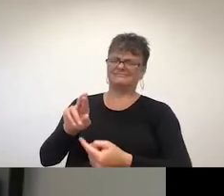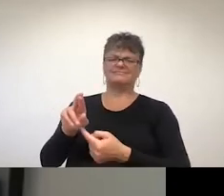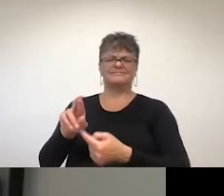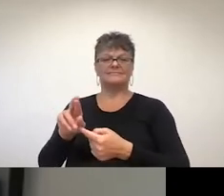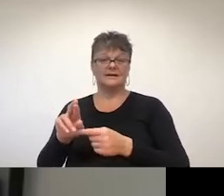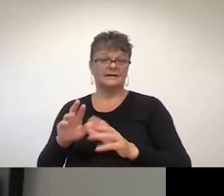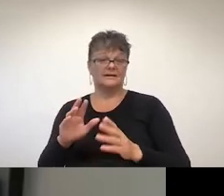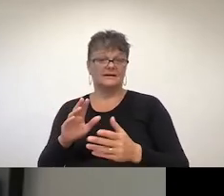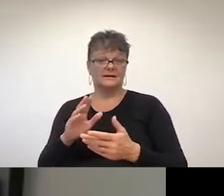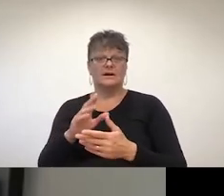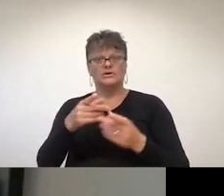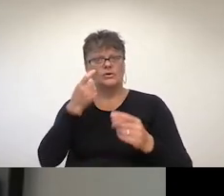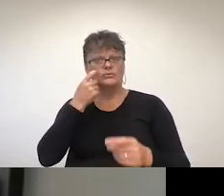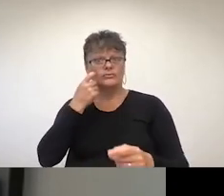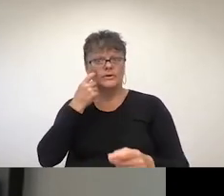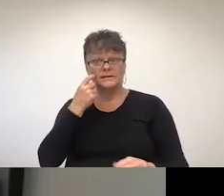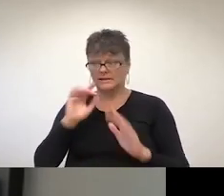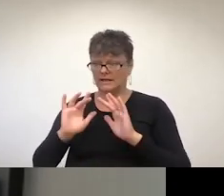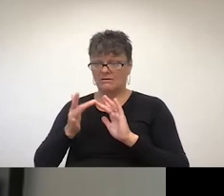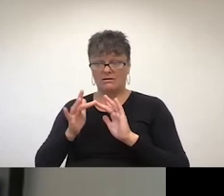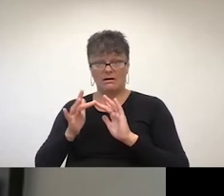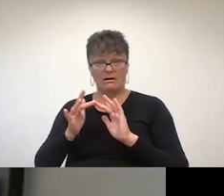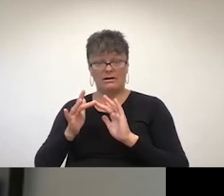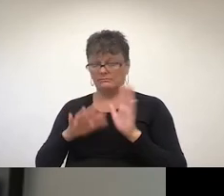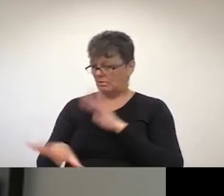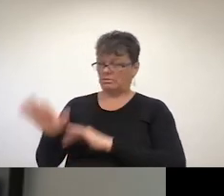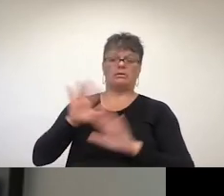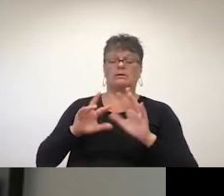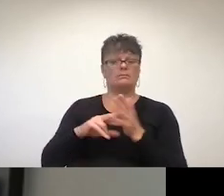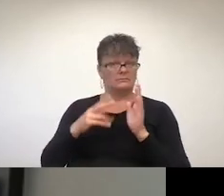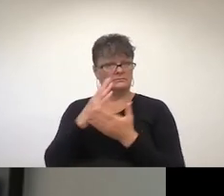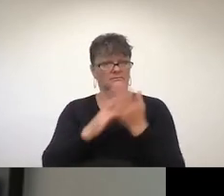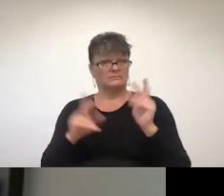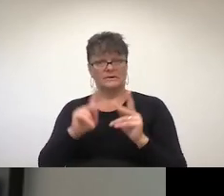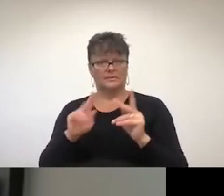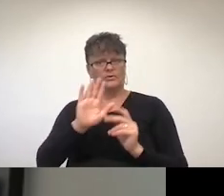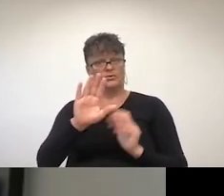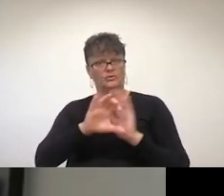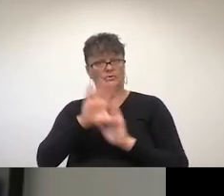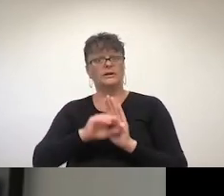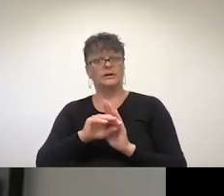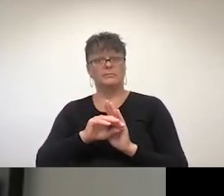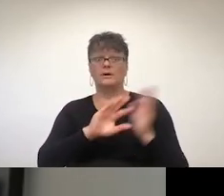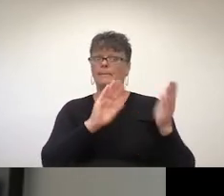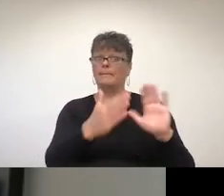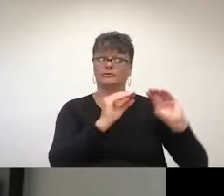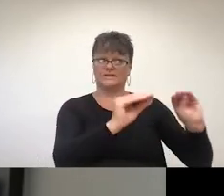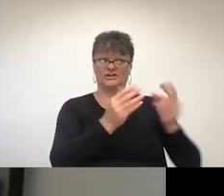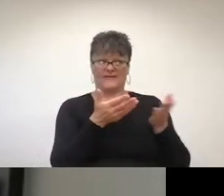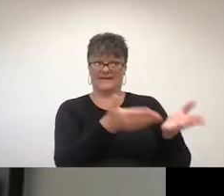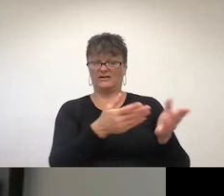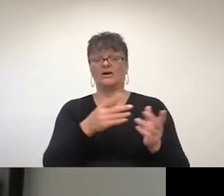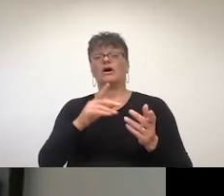our syllabi a lot, and maybe too much. Maybe we need to achieve that balance. We do not want to compromise